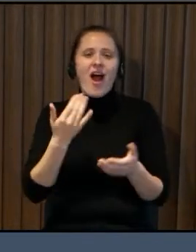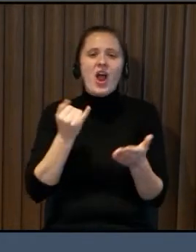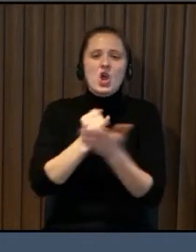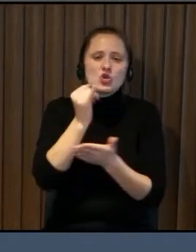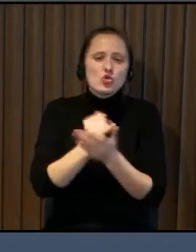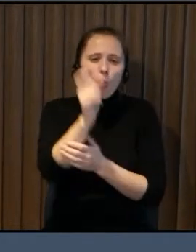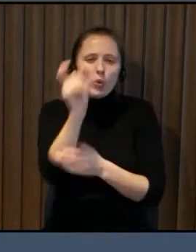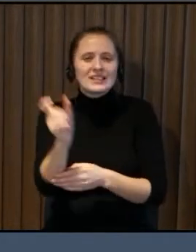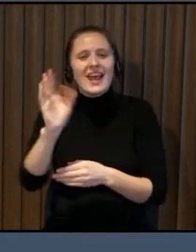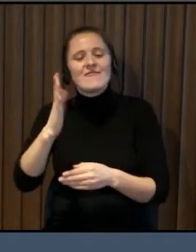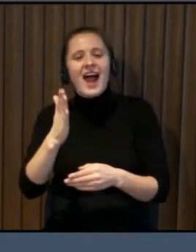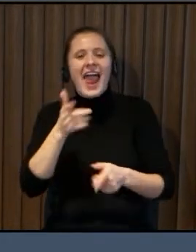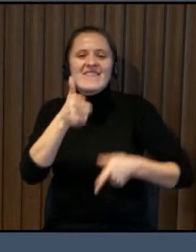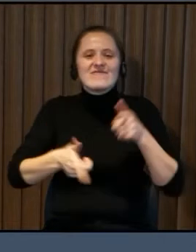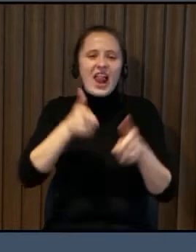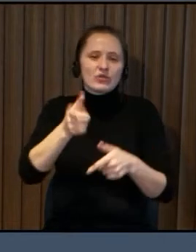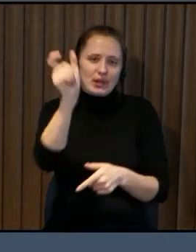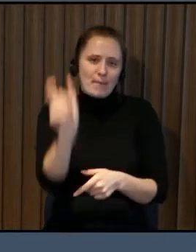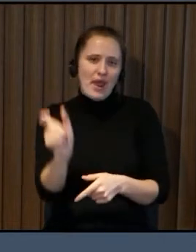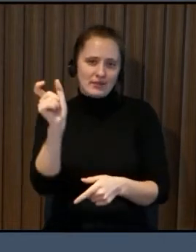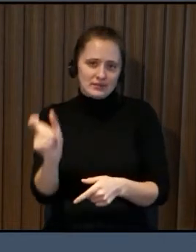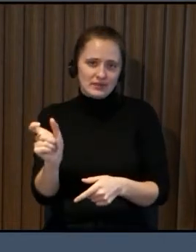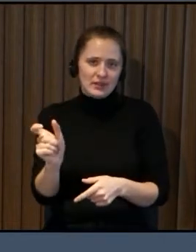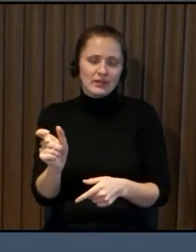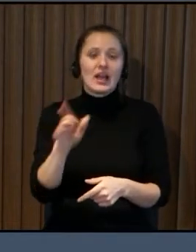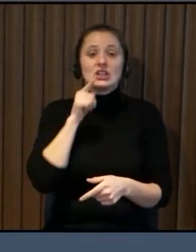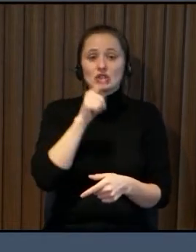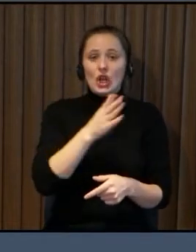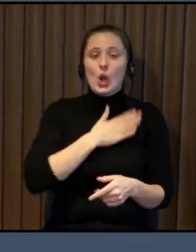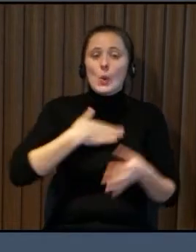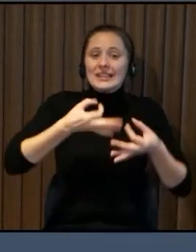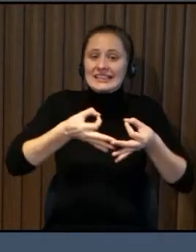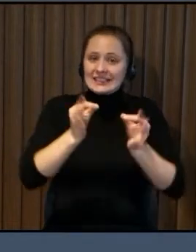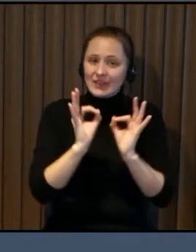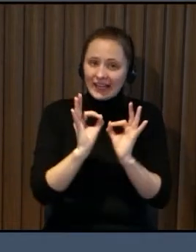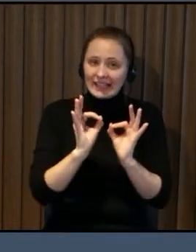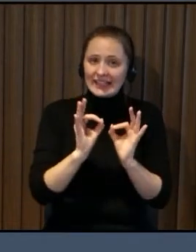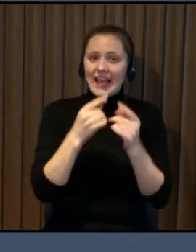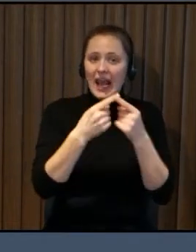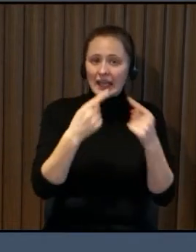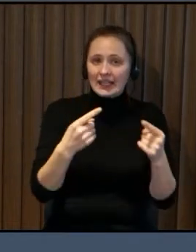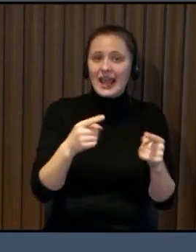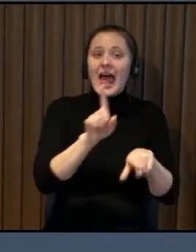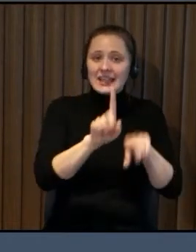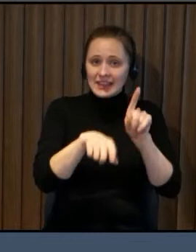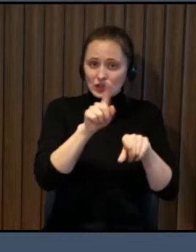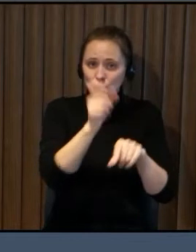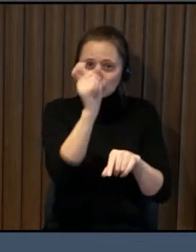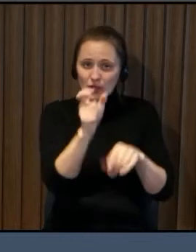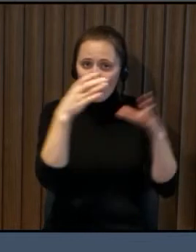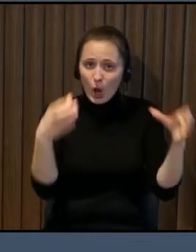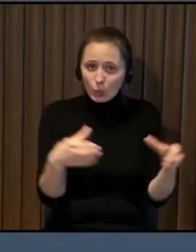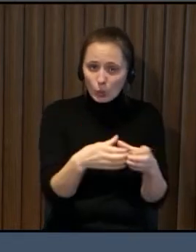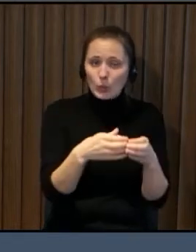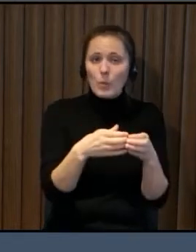with children, prams, tourists, and also cyclists. And this is the only way how to